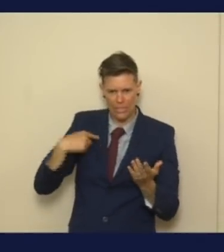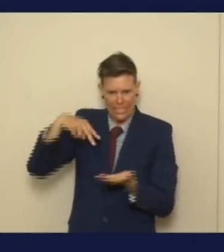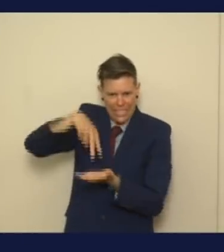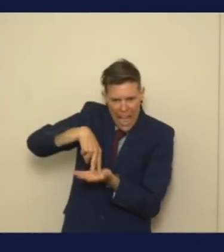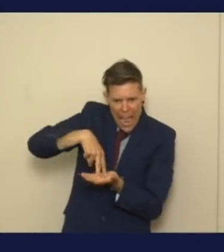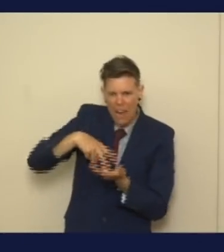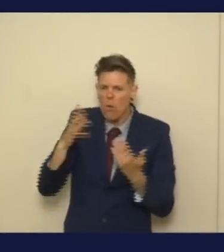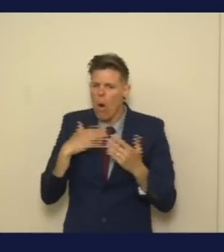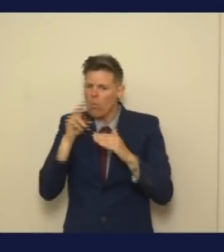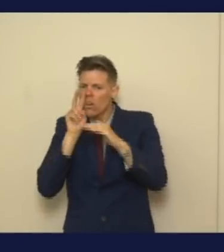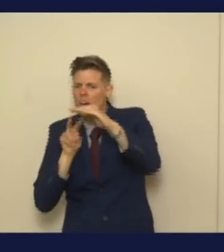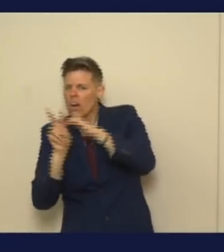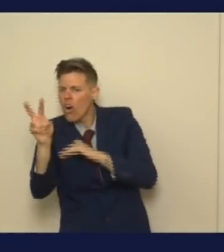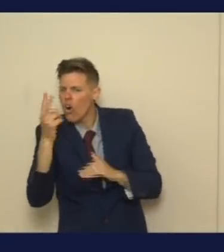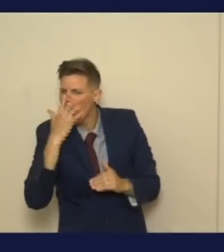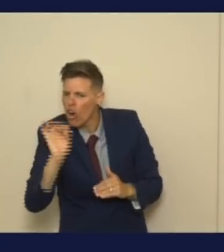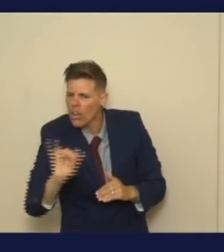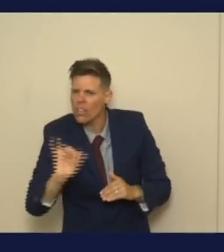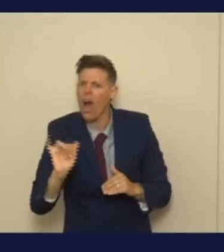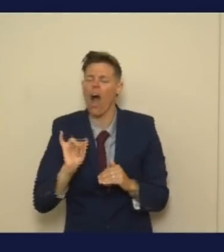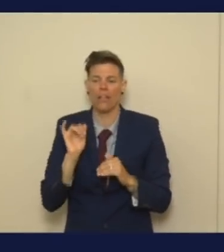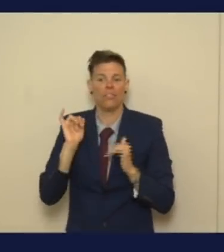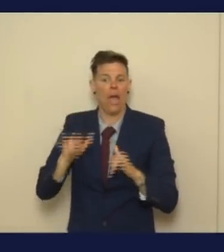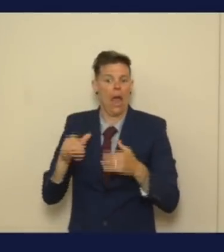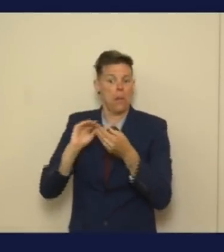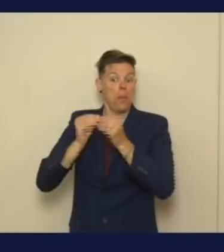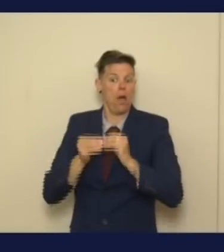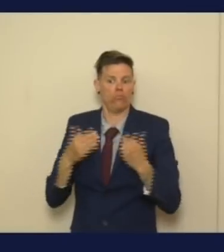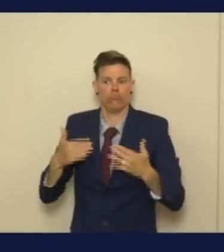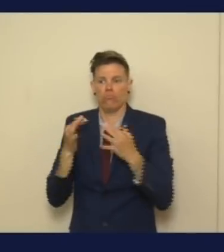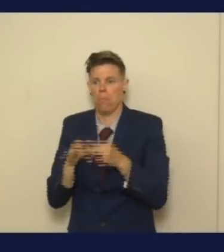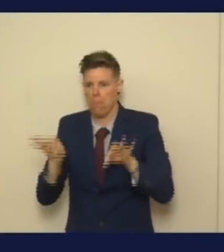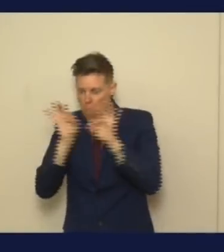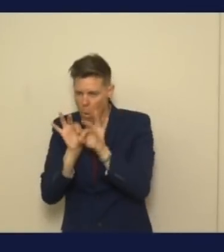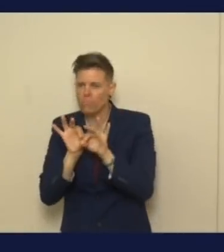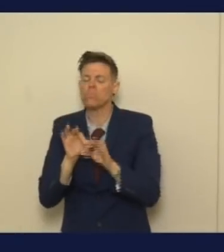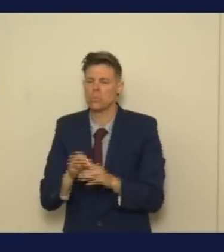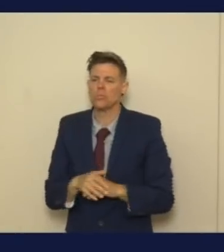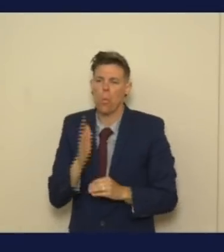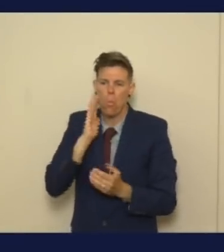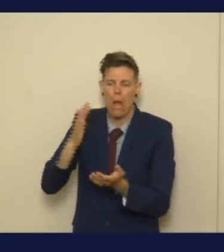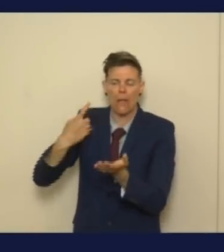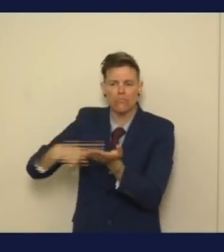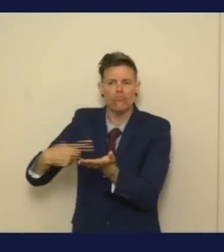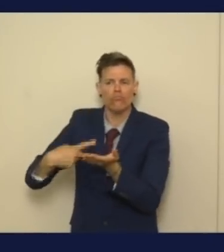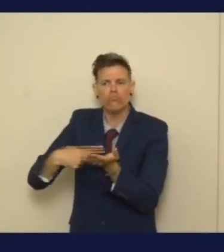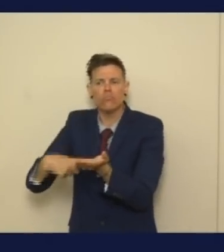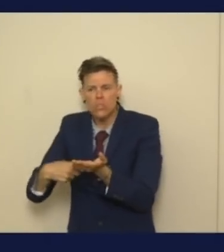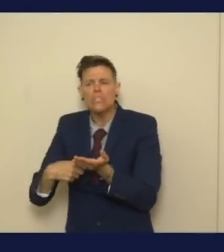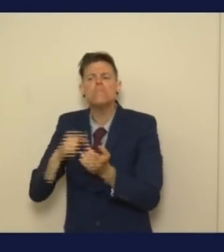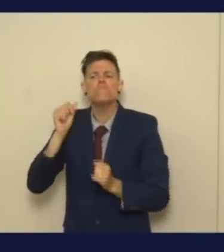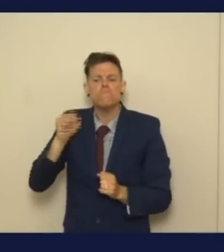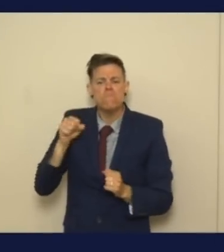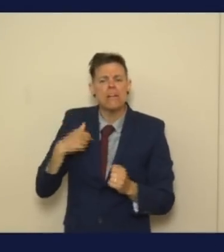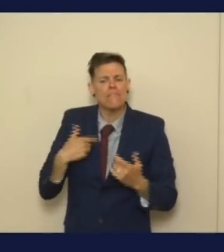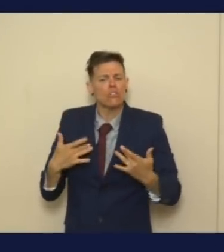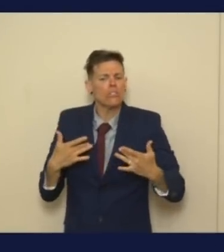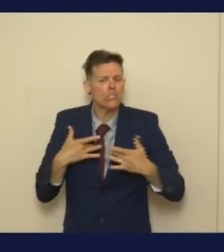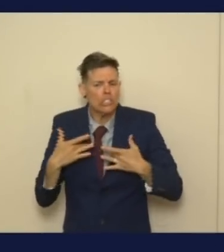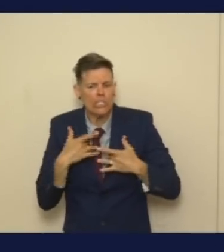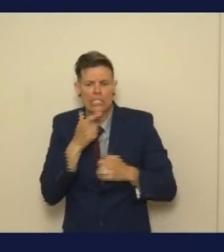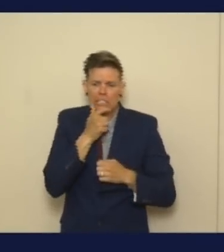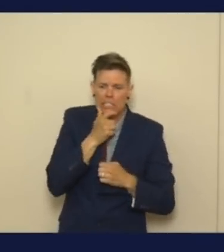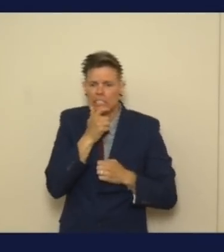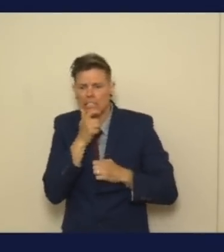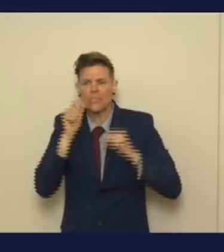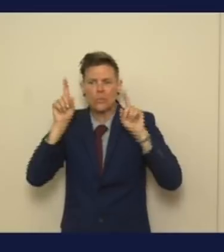troubling issues, not just around the country, which I think most people are aware in our neighboring states. We're going to talk about that. But in fact, the last